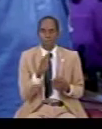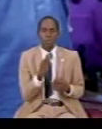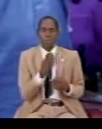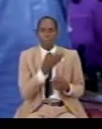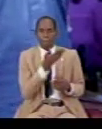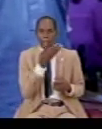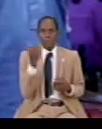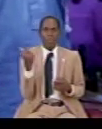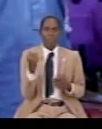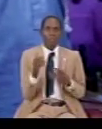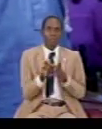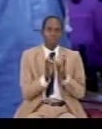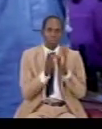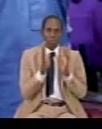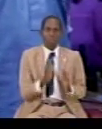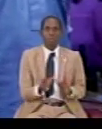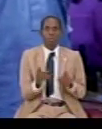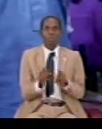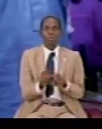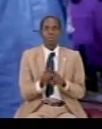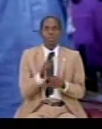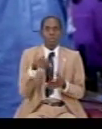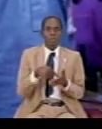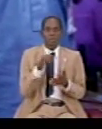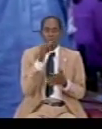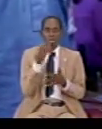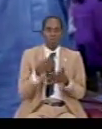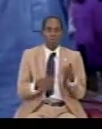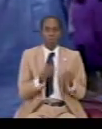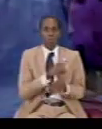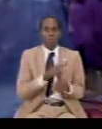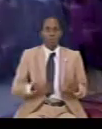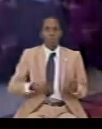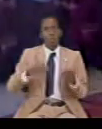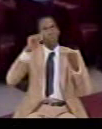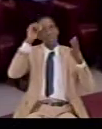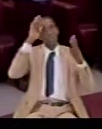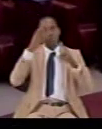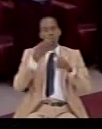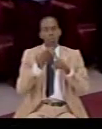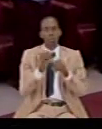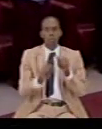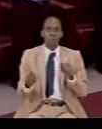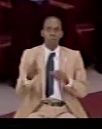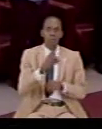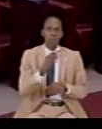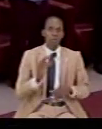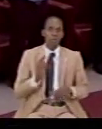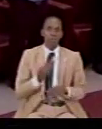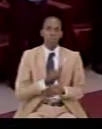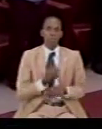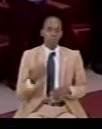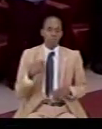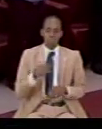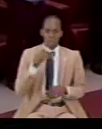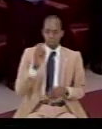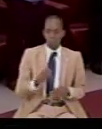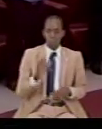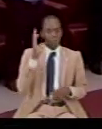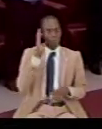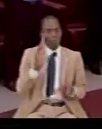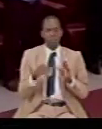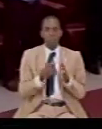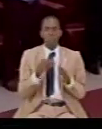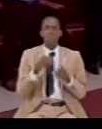is the assignment. This is what the Lord expects from every one of us. We must do it. And we will do it in Jesus' name.